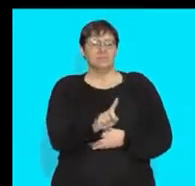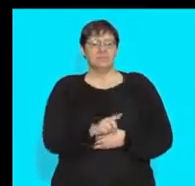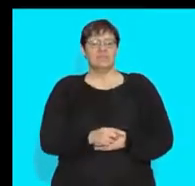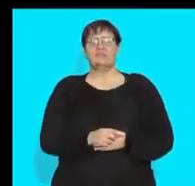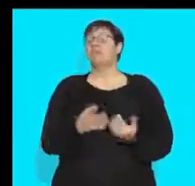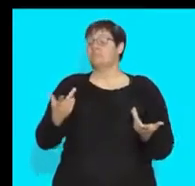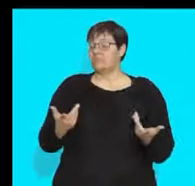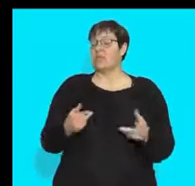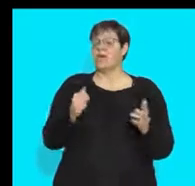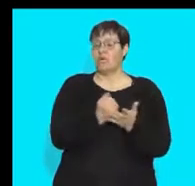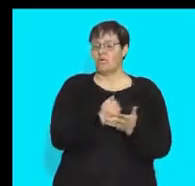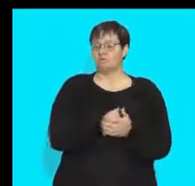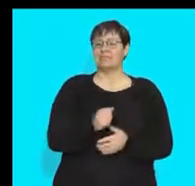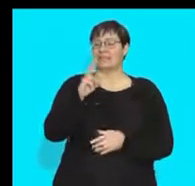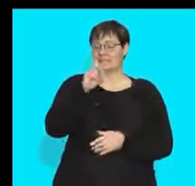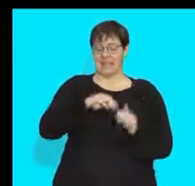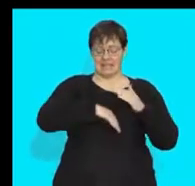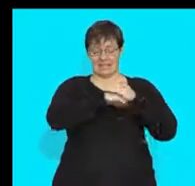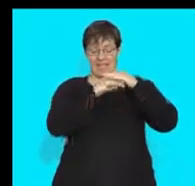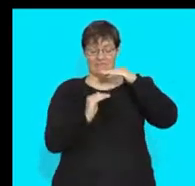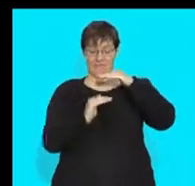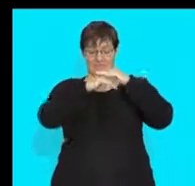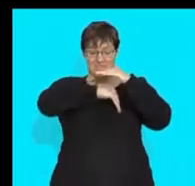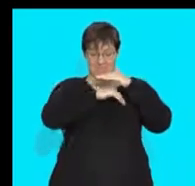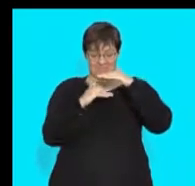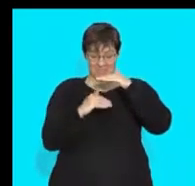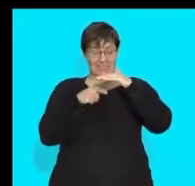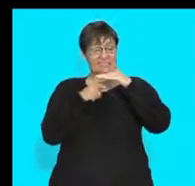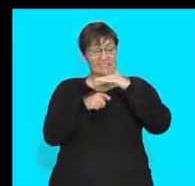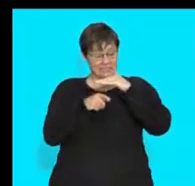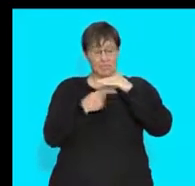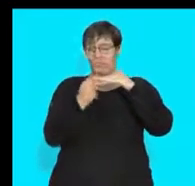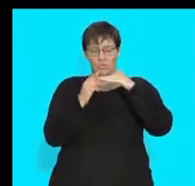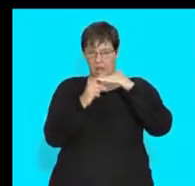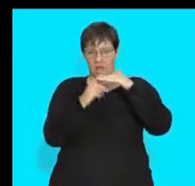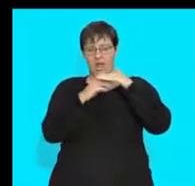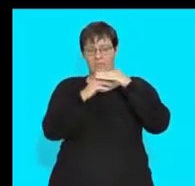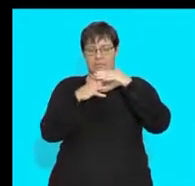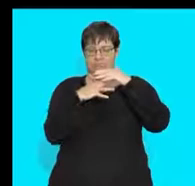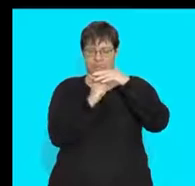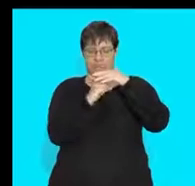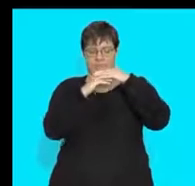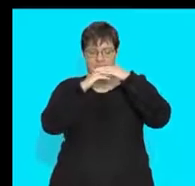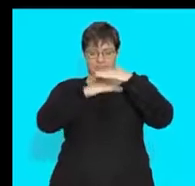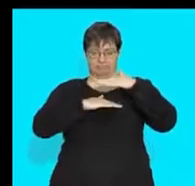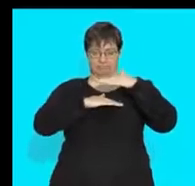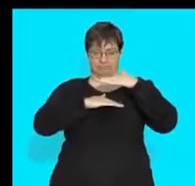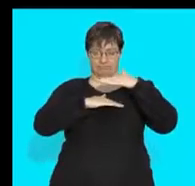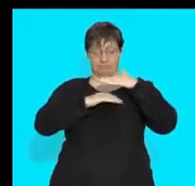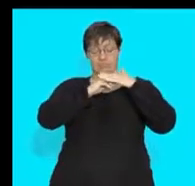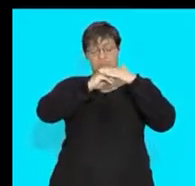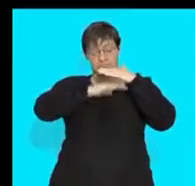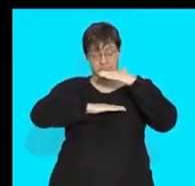how to spell diaphragm always, so I'm just going to put D. What does the diaphragm do? It contracts. And when